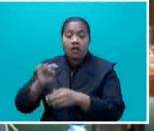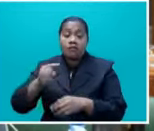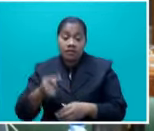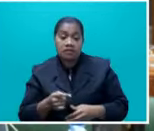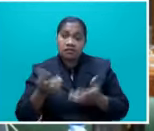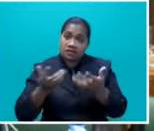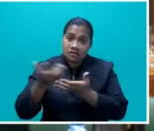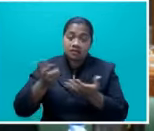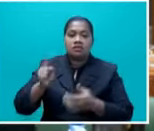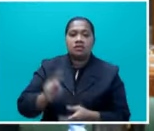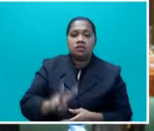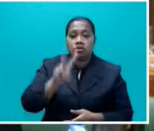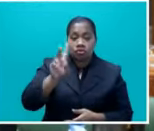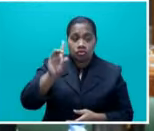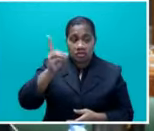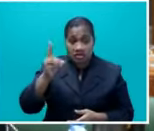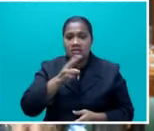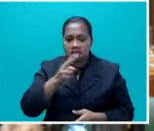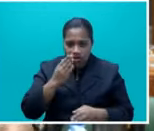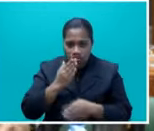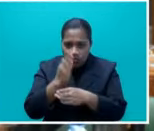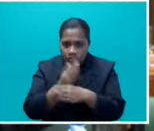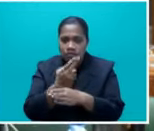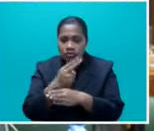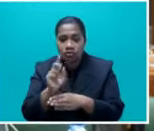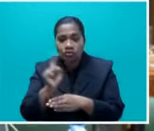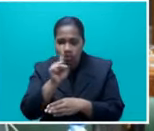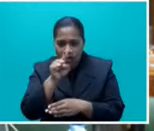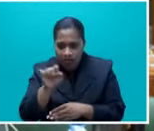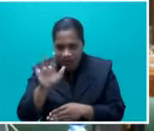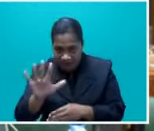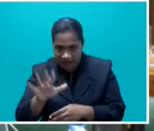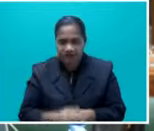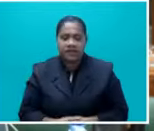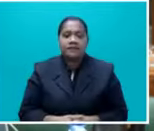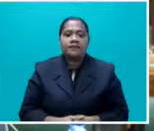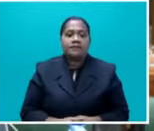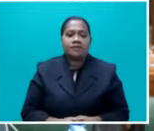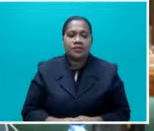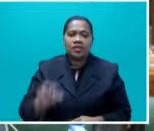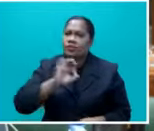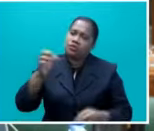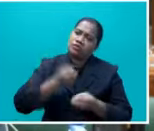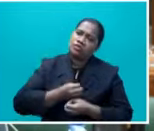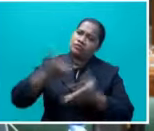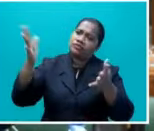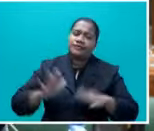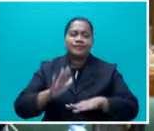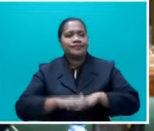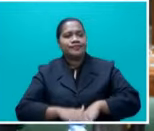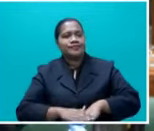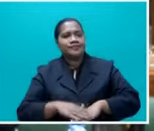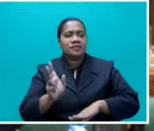2 degrees and then work towards the 1.5. We don't just make a statement or a declaration and sit here in